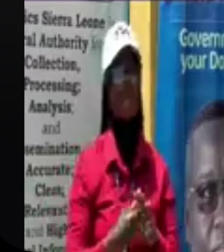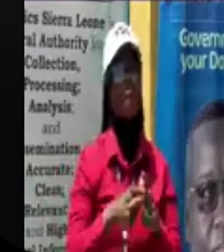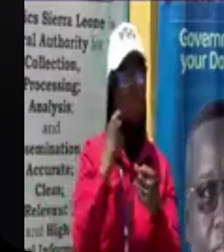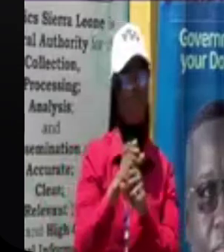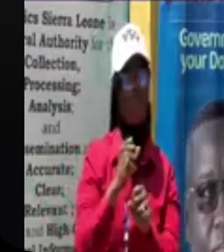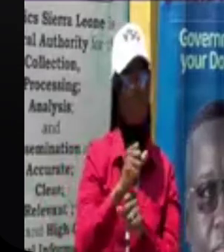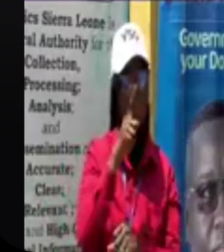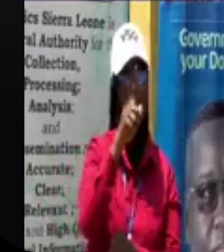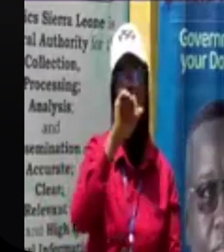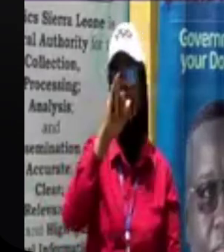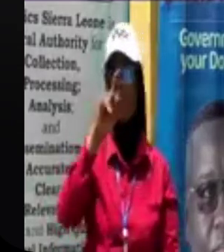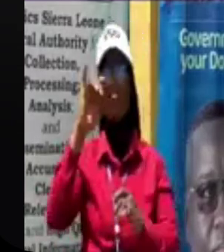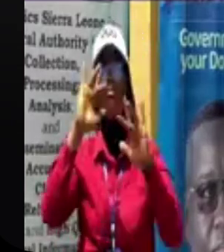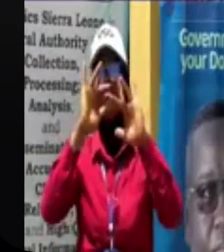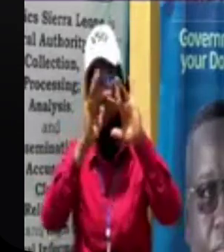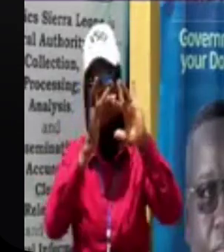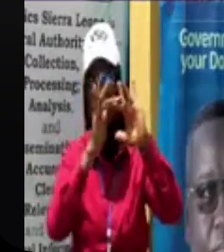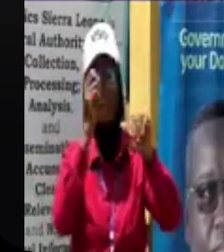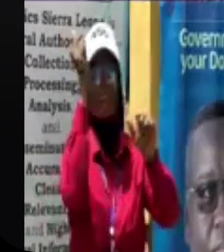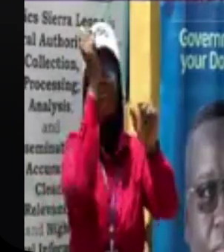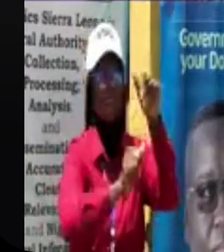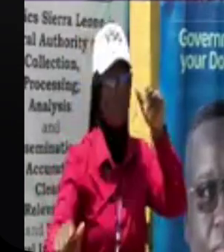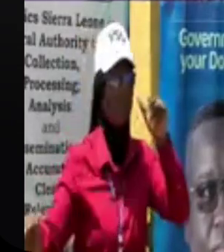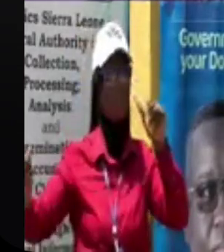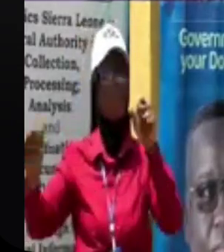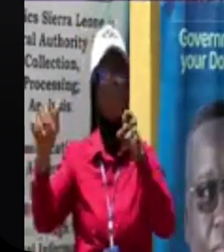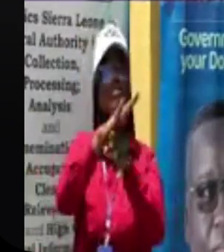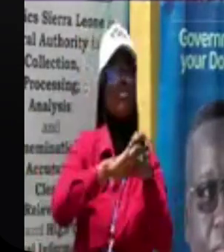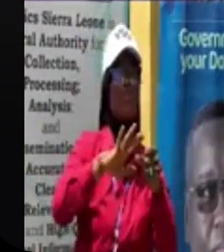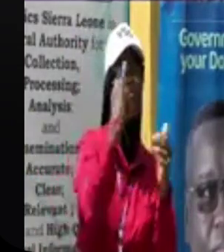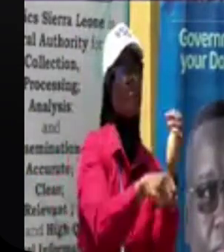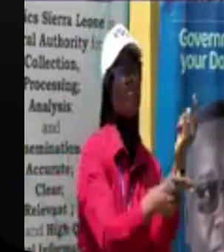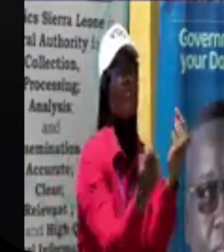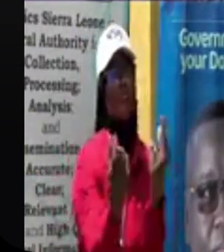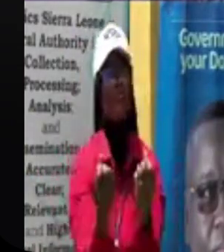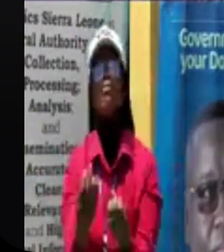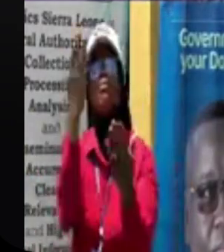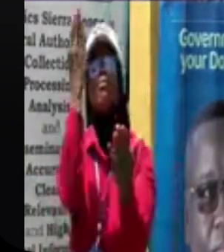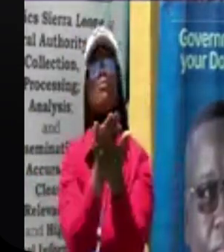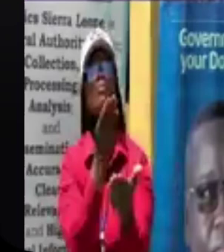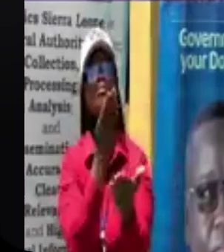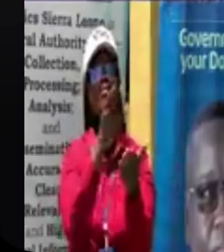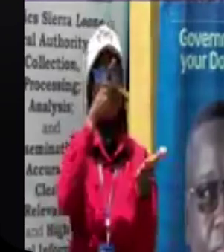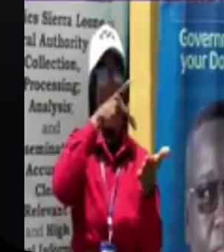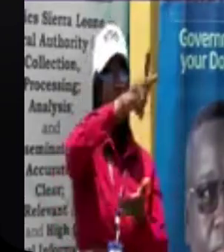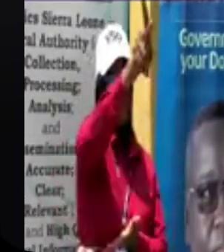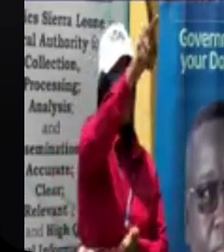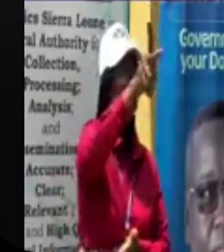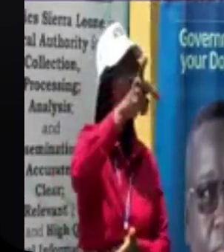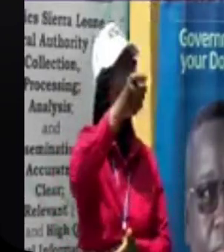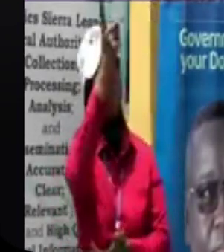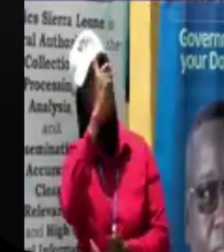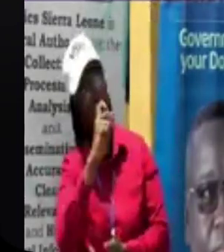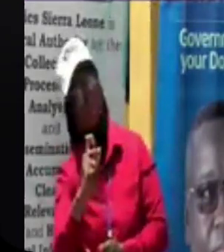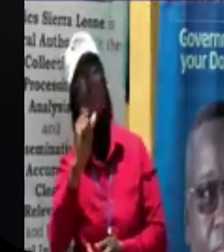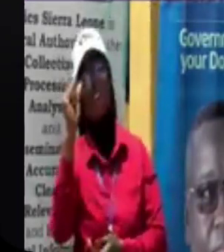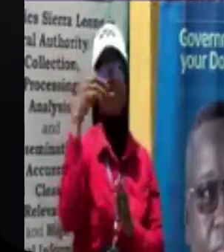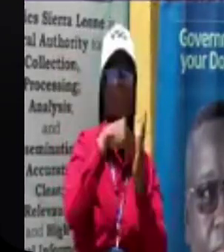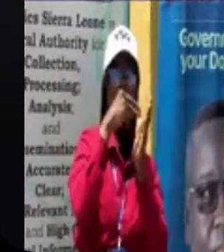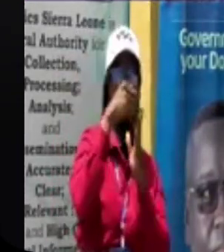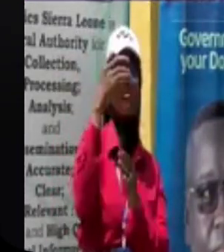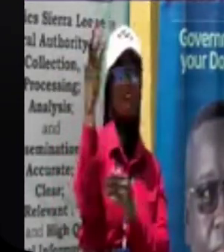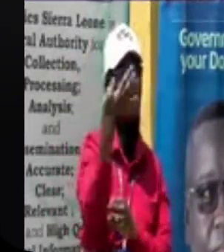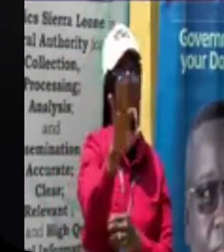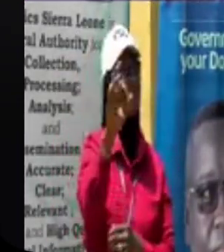list of contractors for every sector. Waiting and they do and almost money we give them. It's hundreds of millions of dollars in the